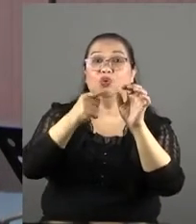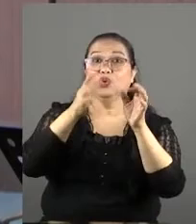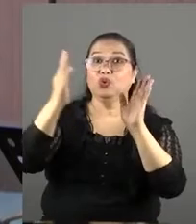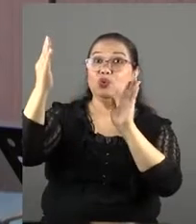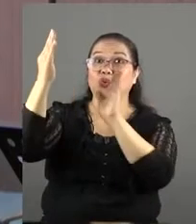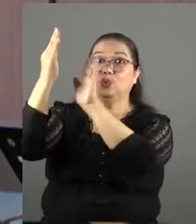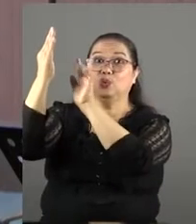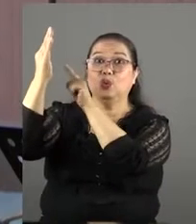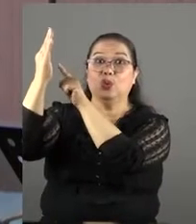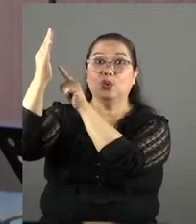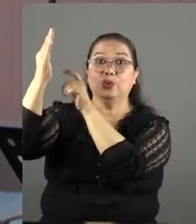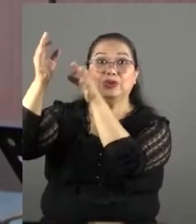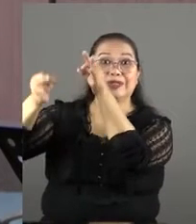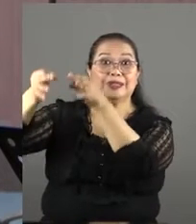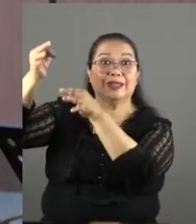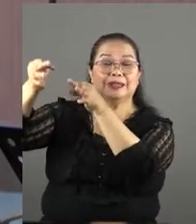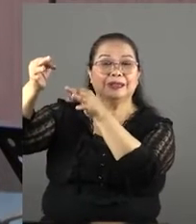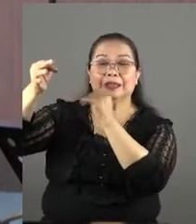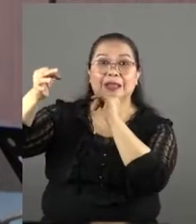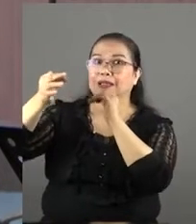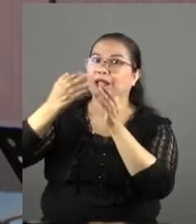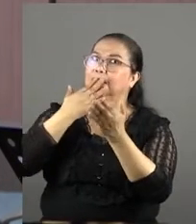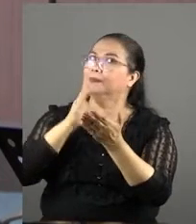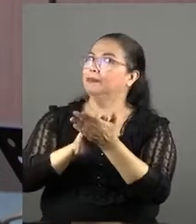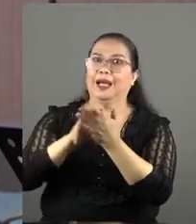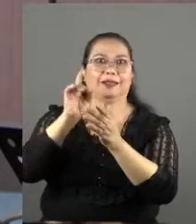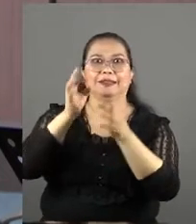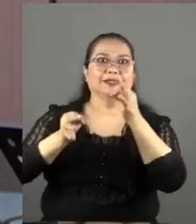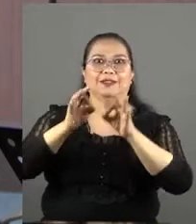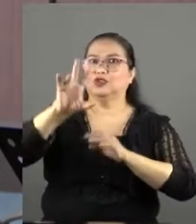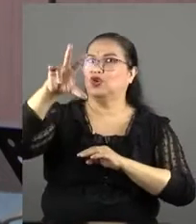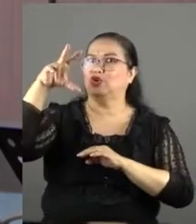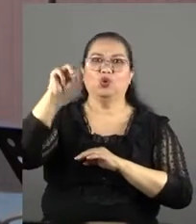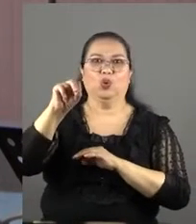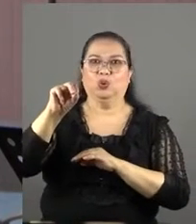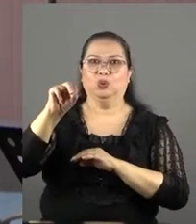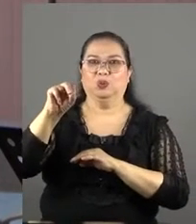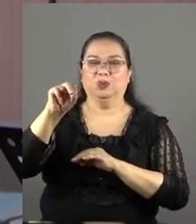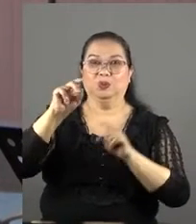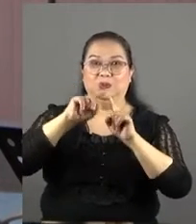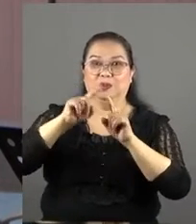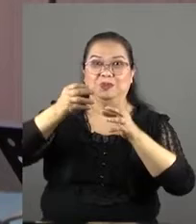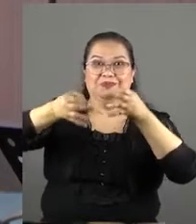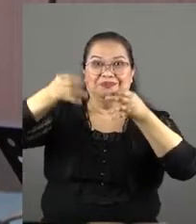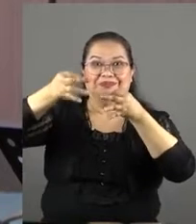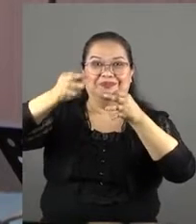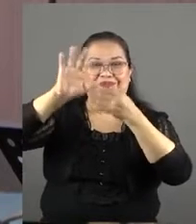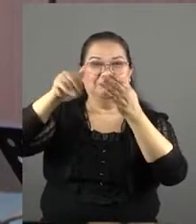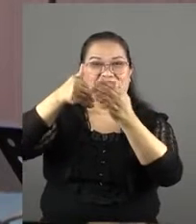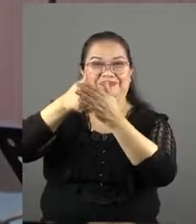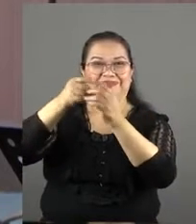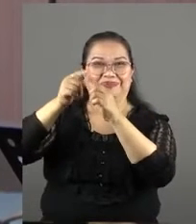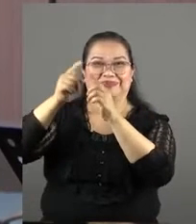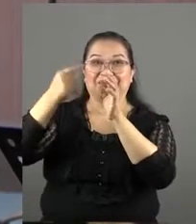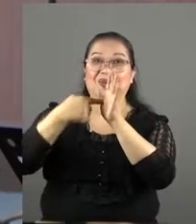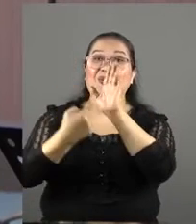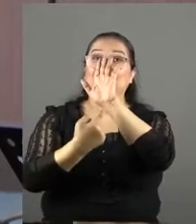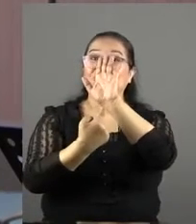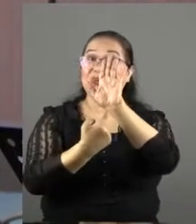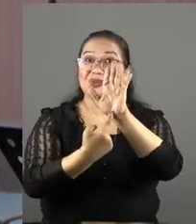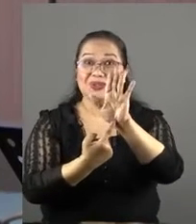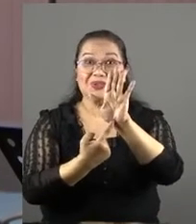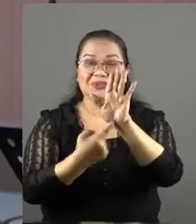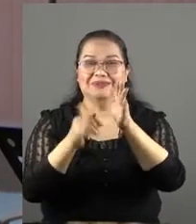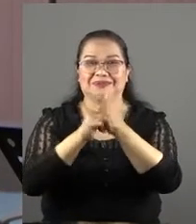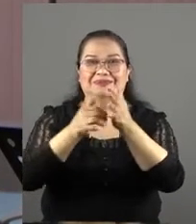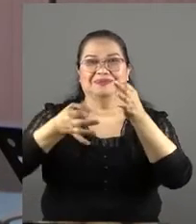judge, but not a bad judge. To a judge, the God of all, as if to emphasize,